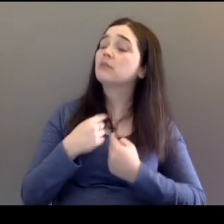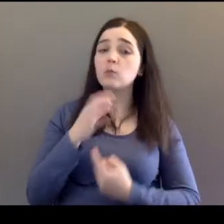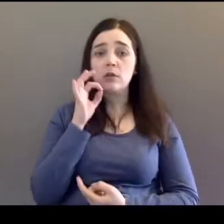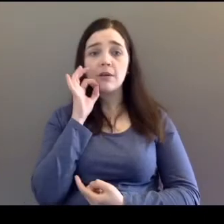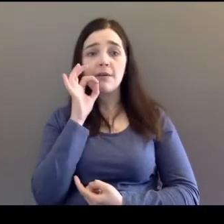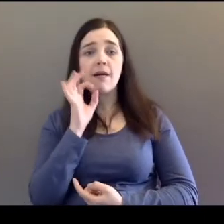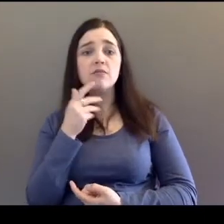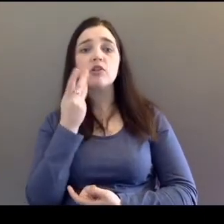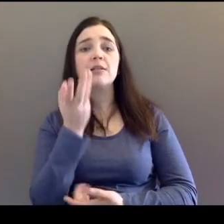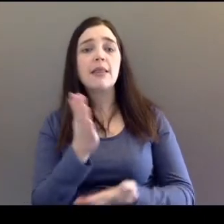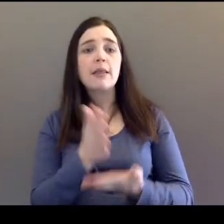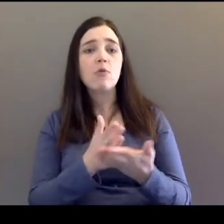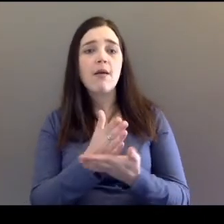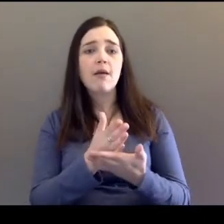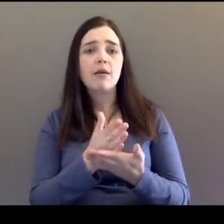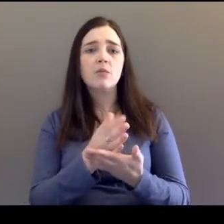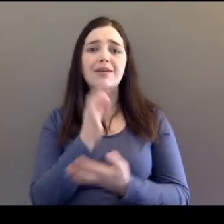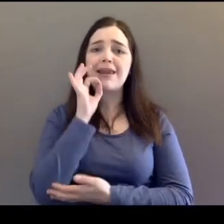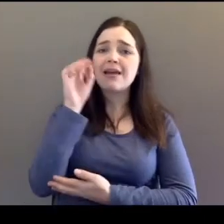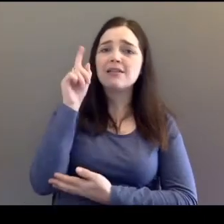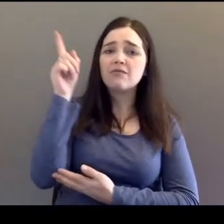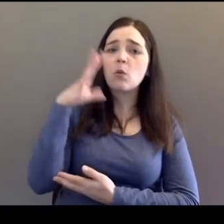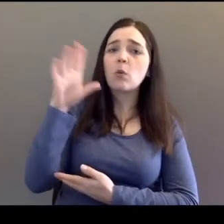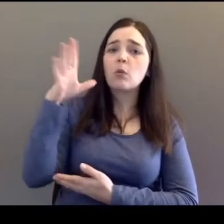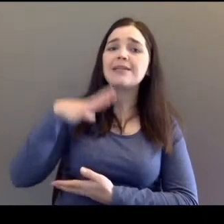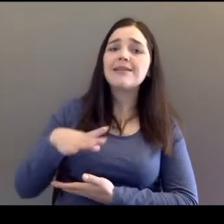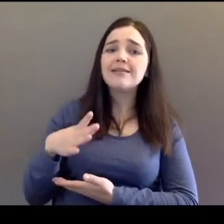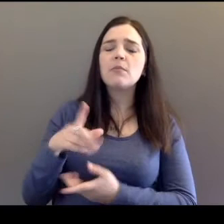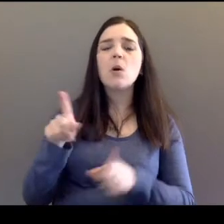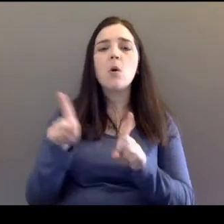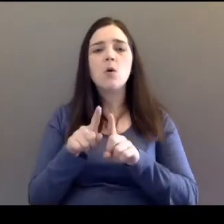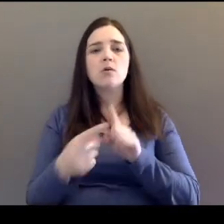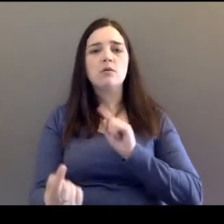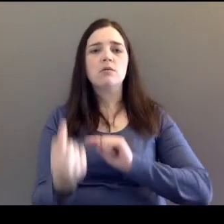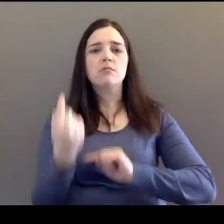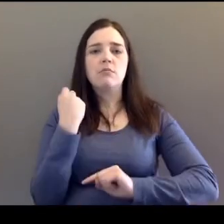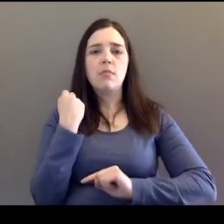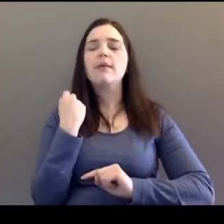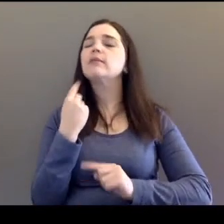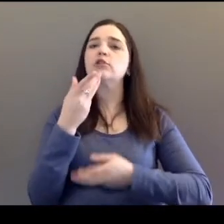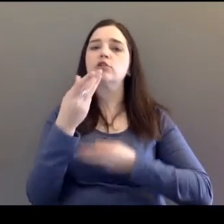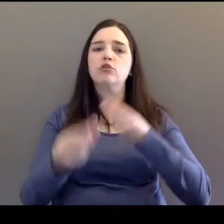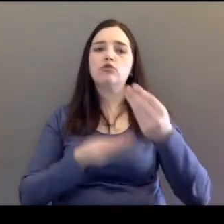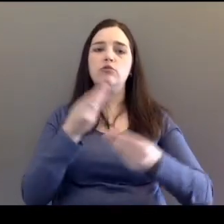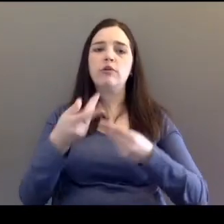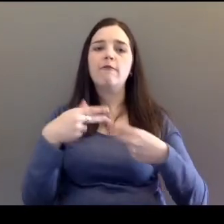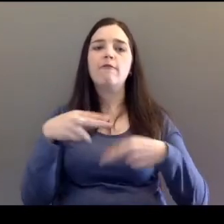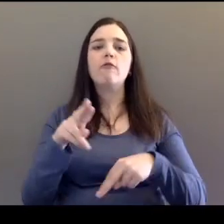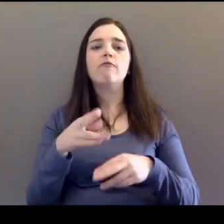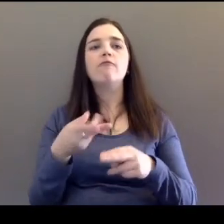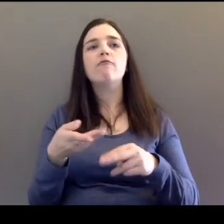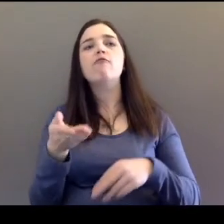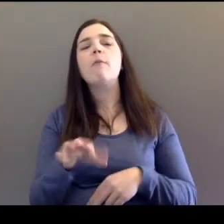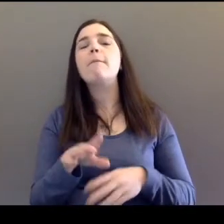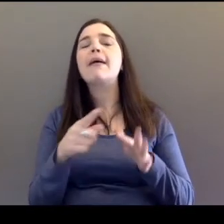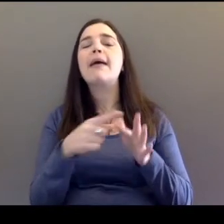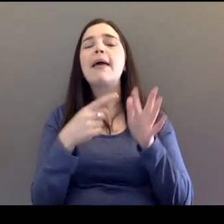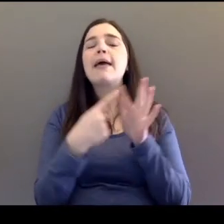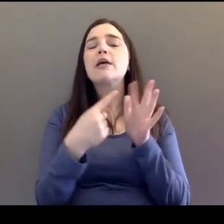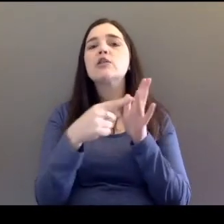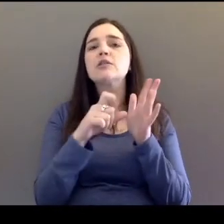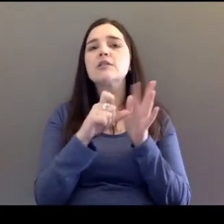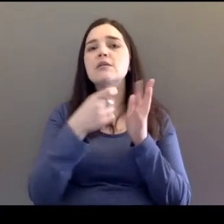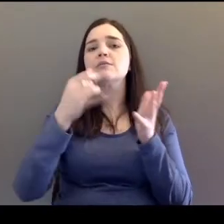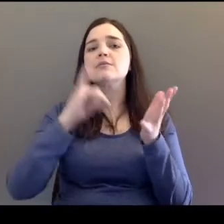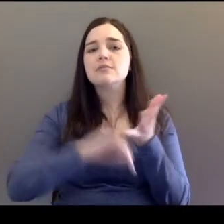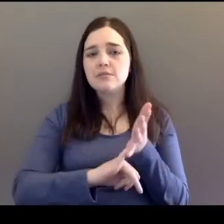ask our Father for the things that we need. But that daily bread also takes us back to a story from the Exodus, where God's people had